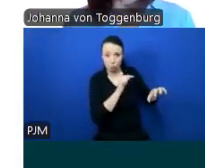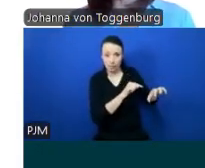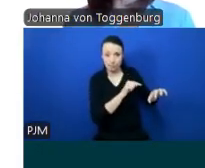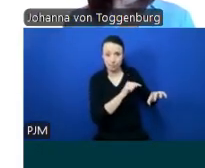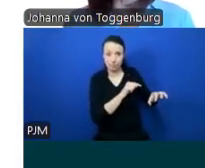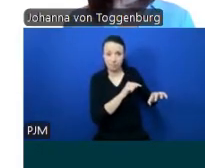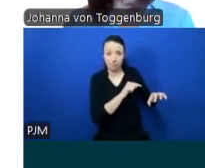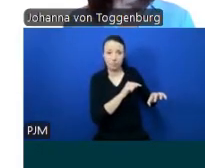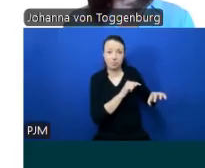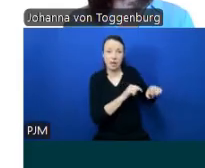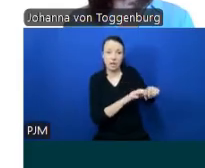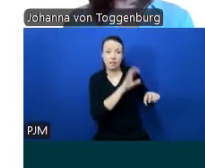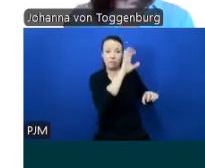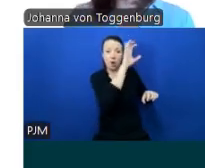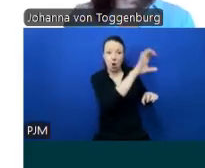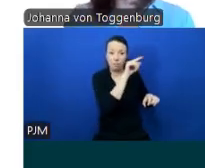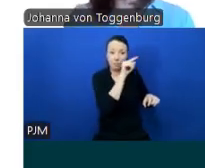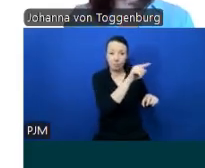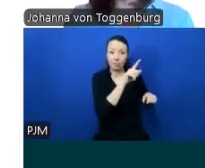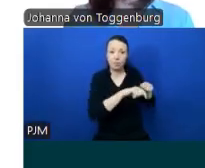areas with schools in Haag.